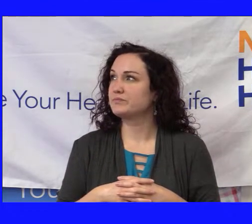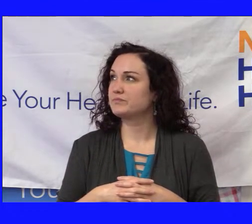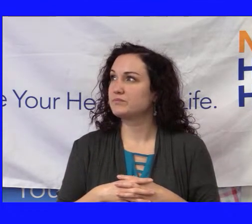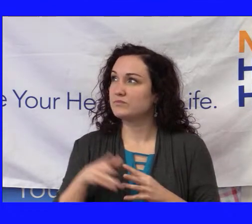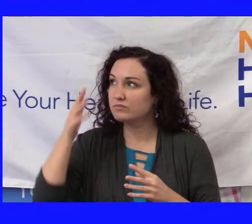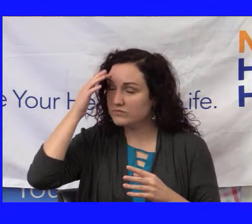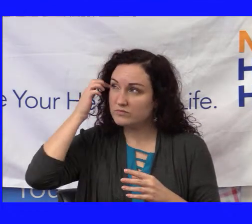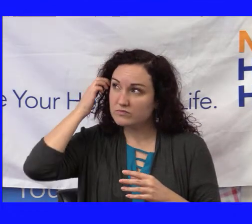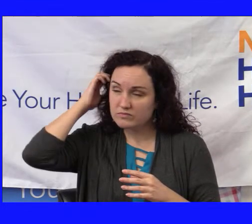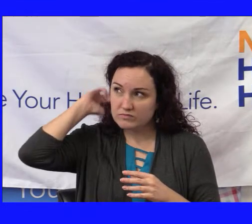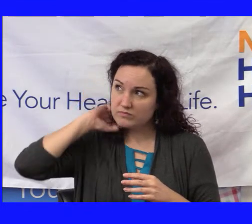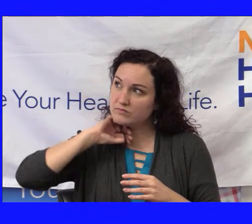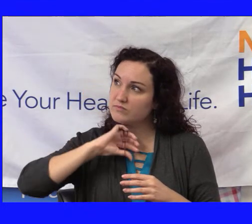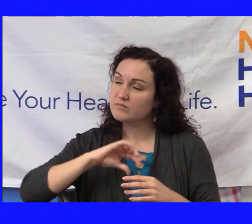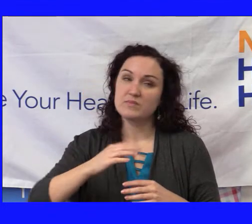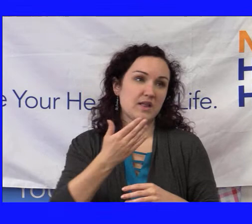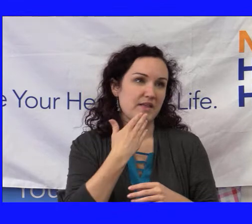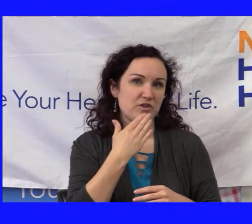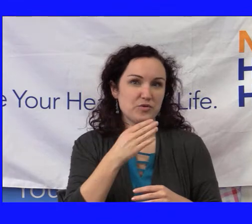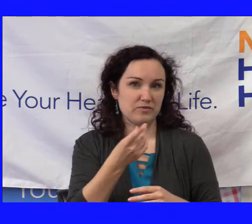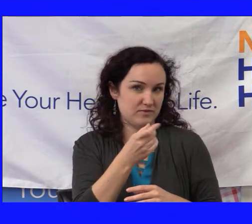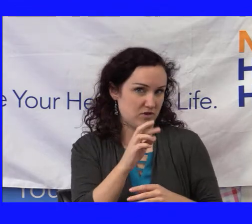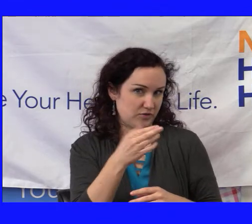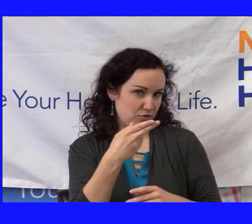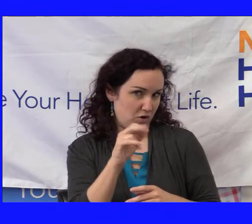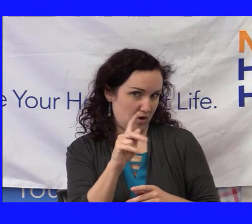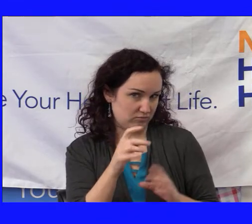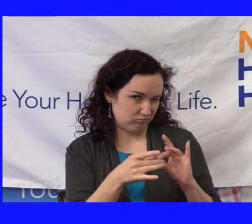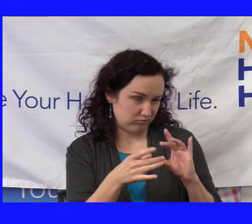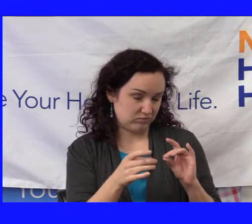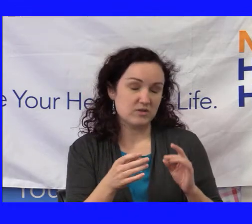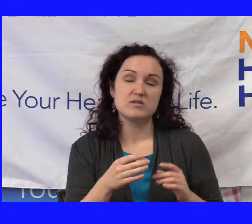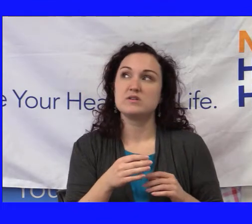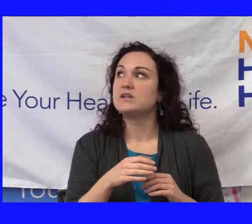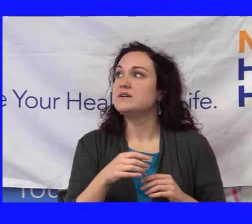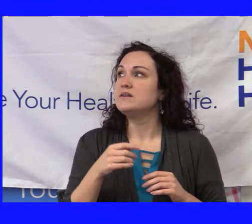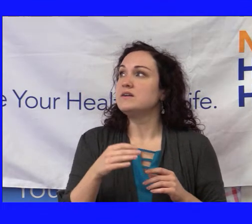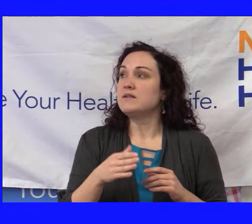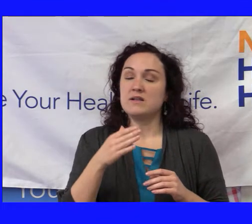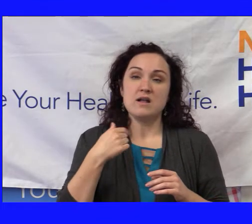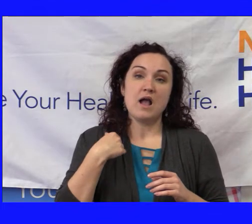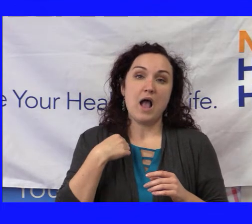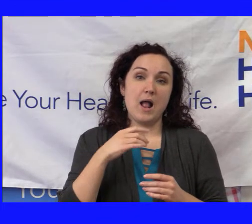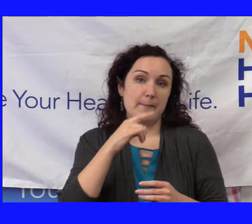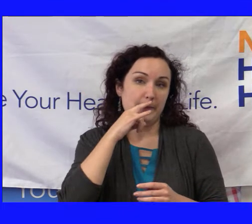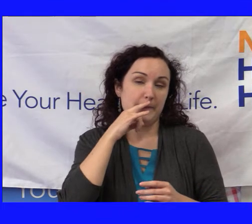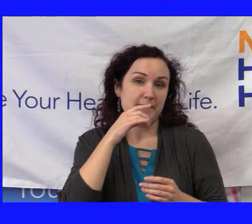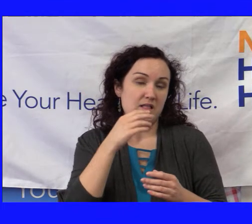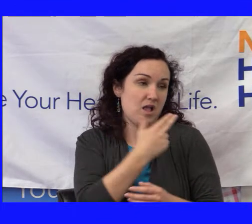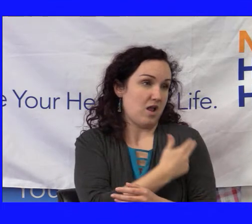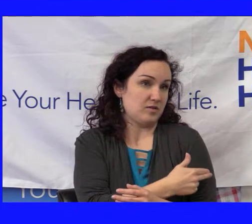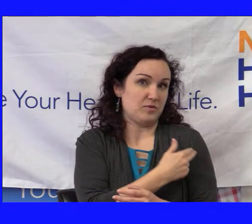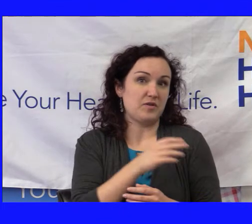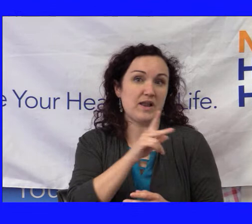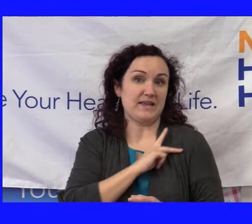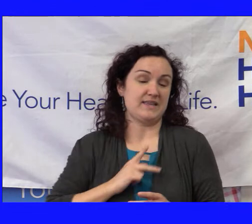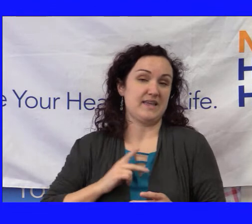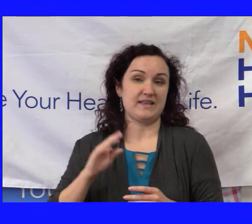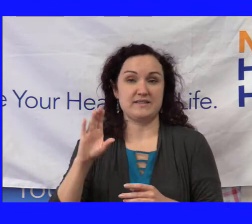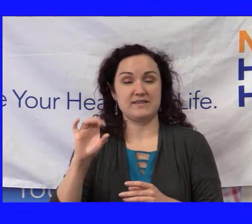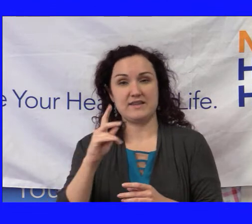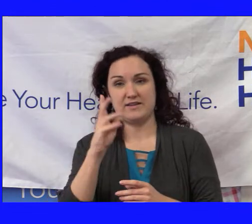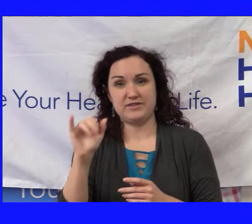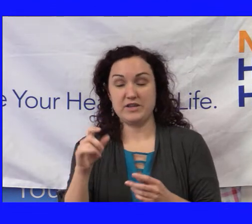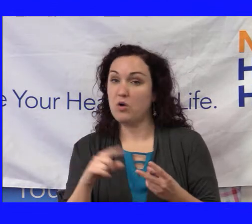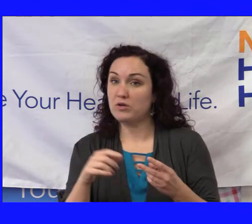Thank you so much, Nicola, and good morning, everyone. My name is Dr. Lewis Hart. I am a pediatric hospitalist at Kings County, as well as the Director